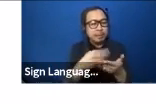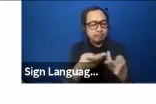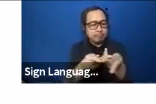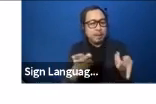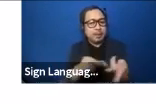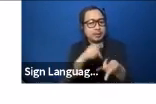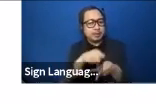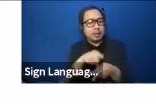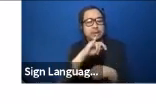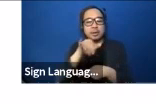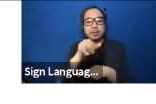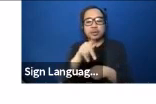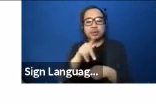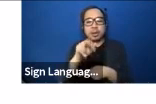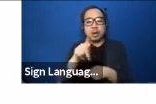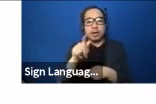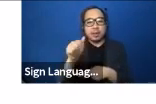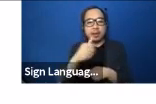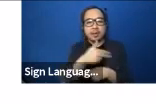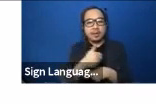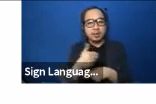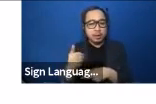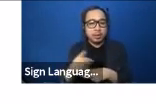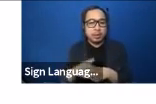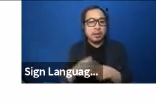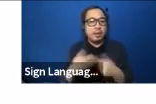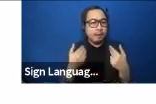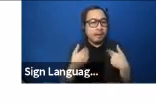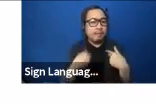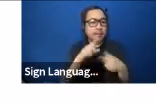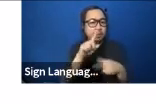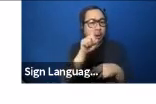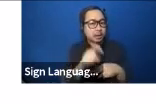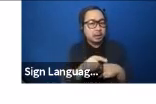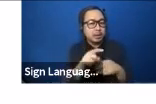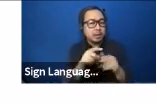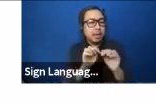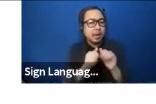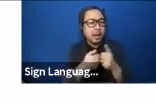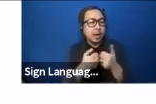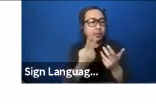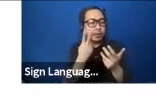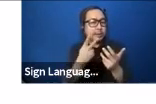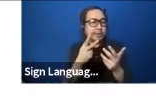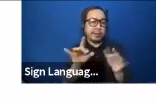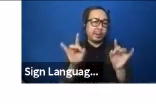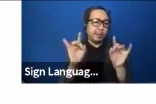one party in the decision to use condoms during anal sex to prevent HIV transmission.